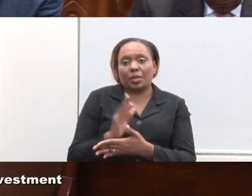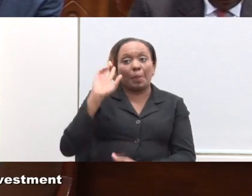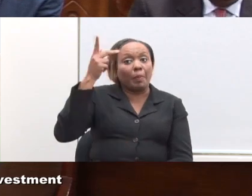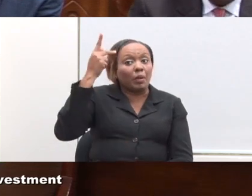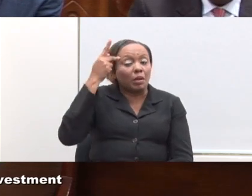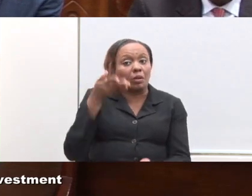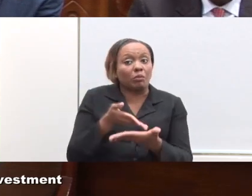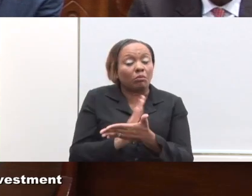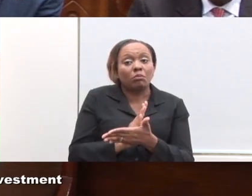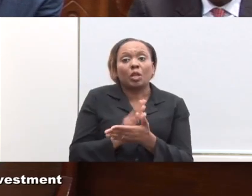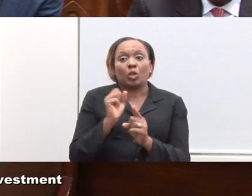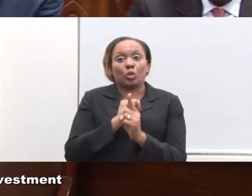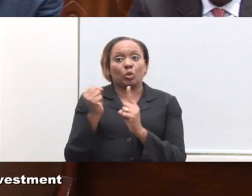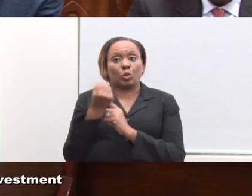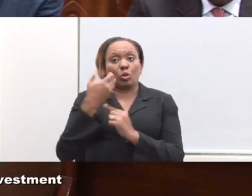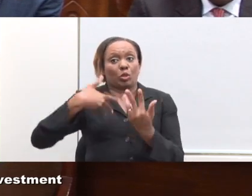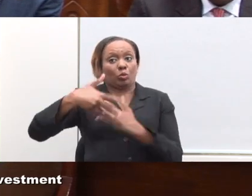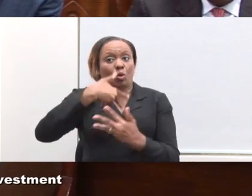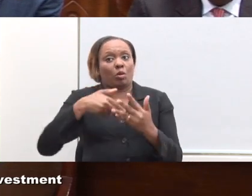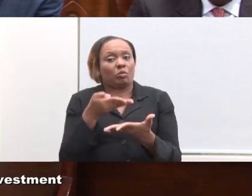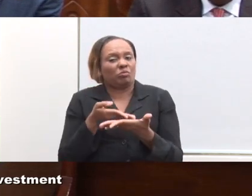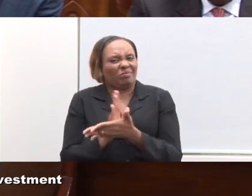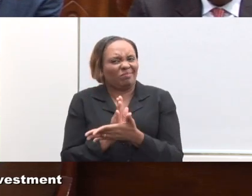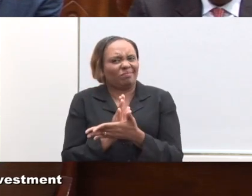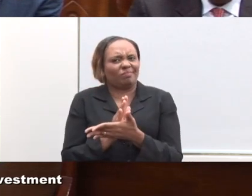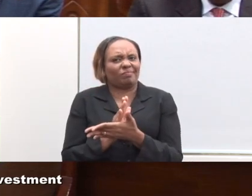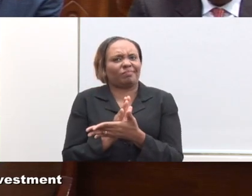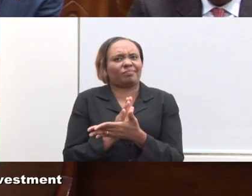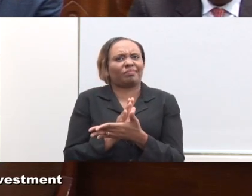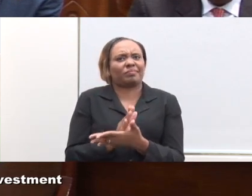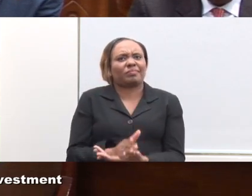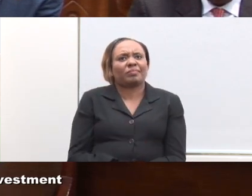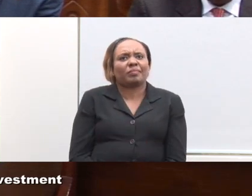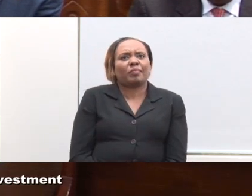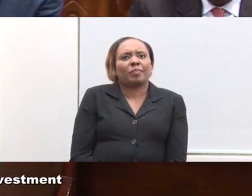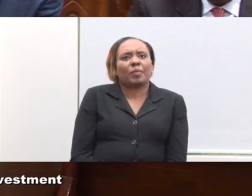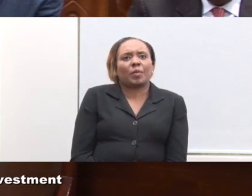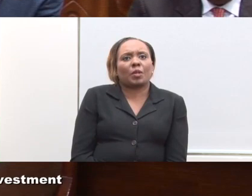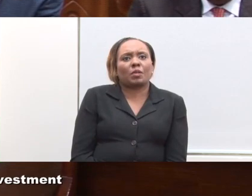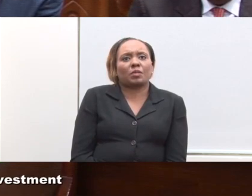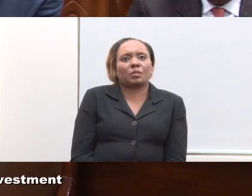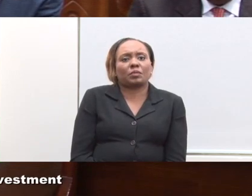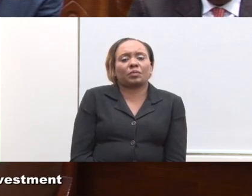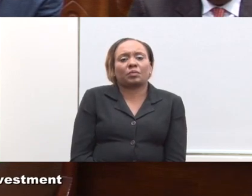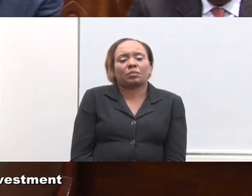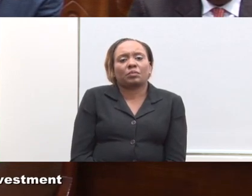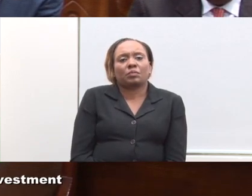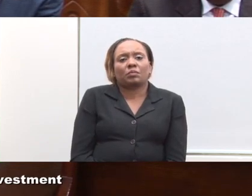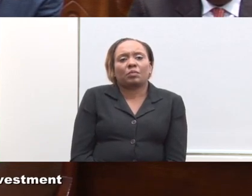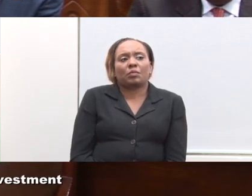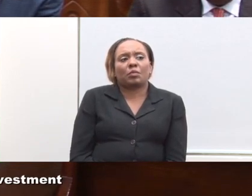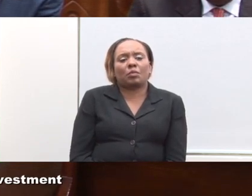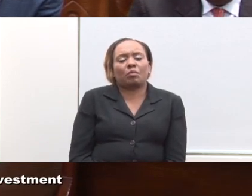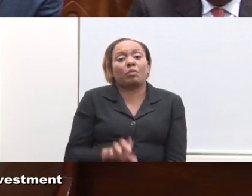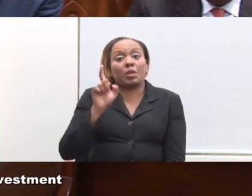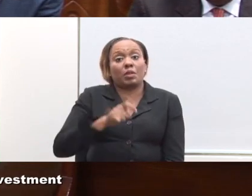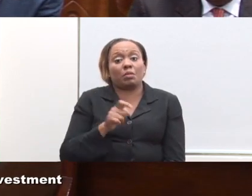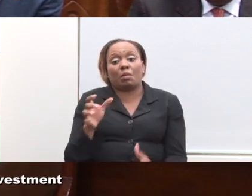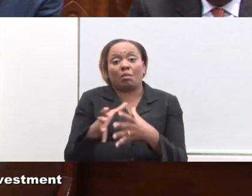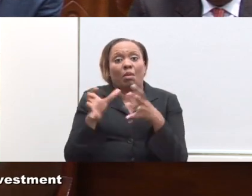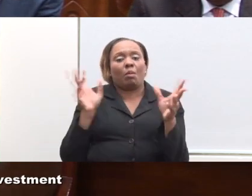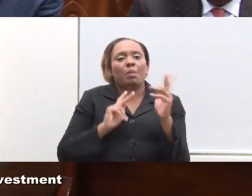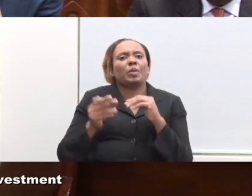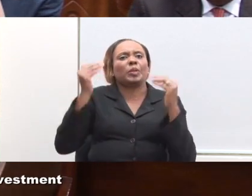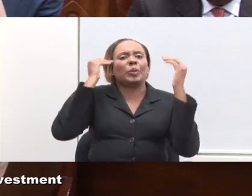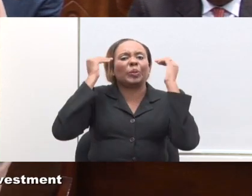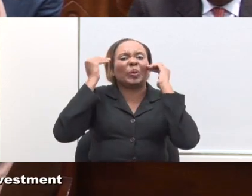economic rights, cannot be a place that 95% of Barbados does not even know where it is or what it is about. And